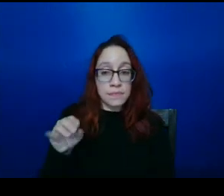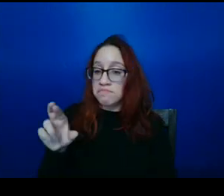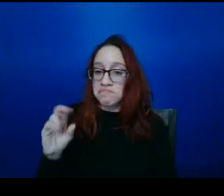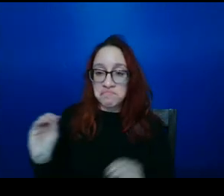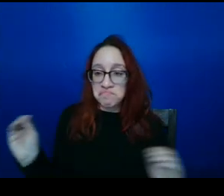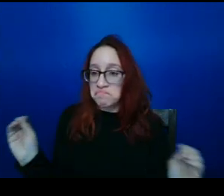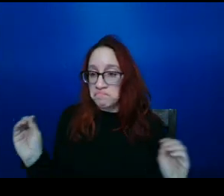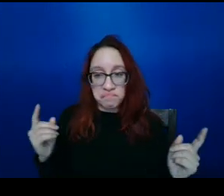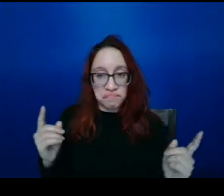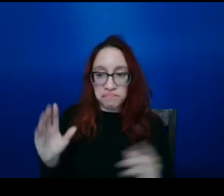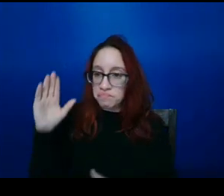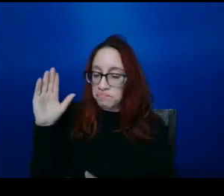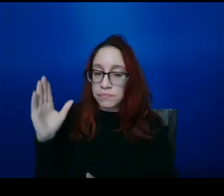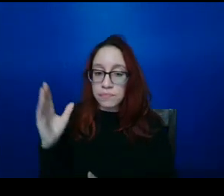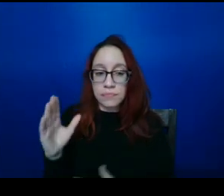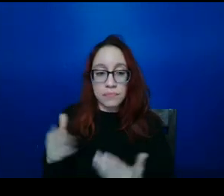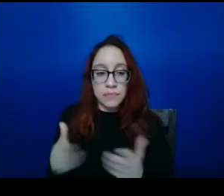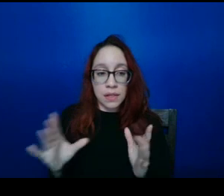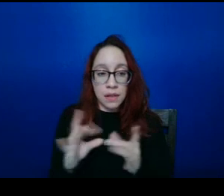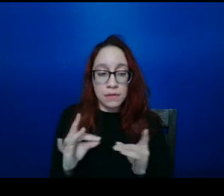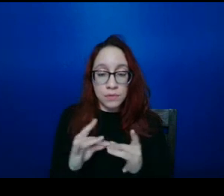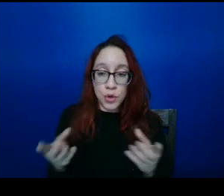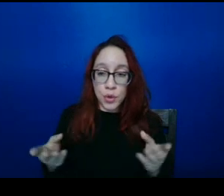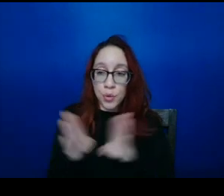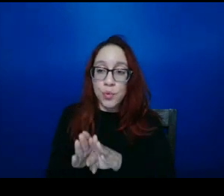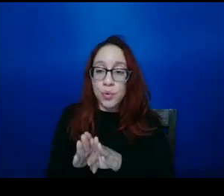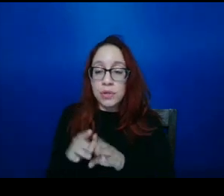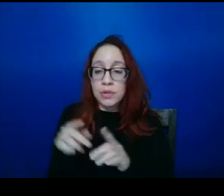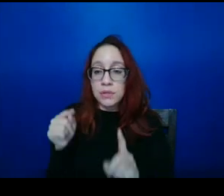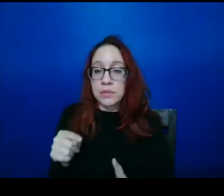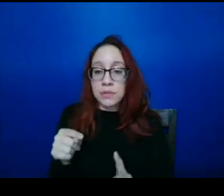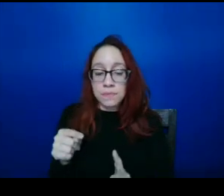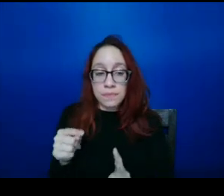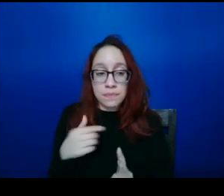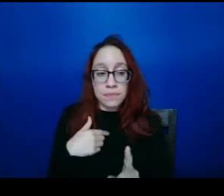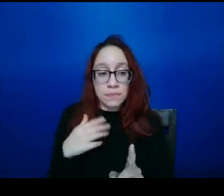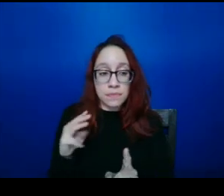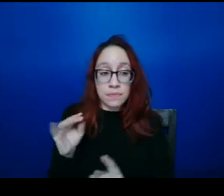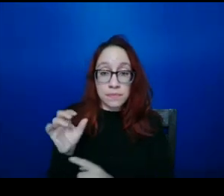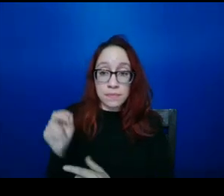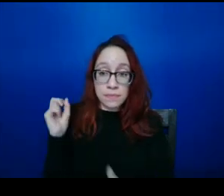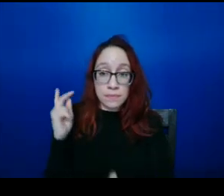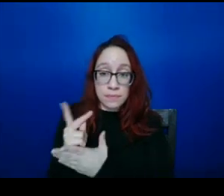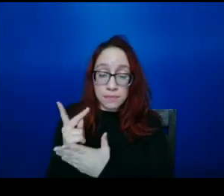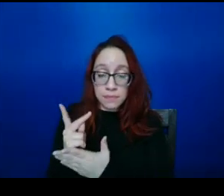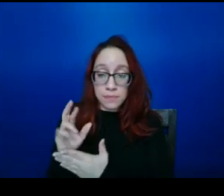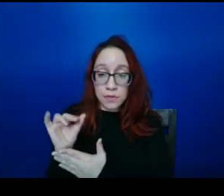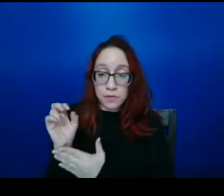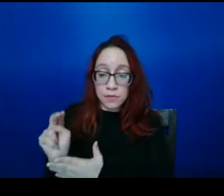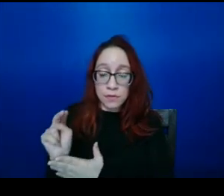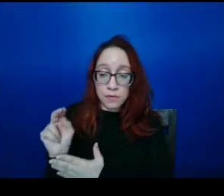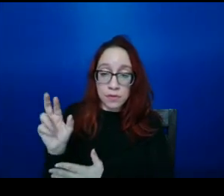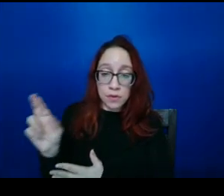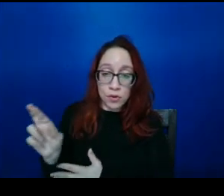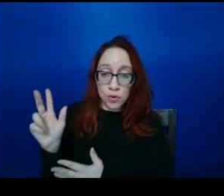raised. All right, public comments in general are now closed on this item. May I have a motion to approve resolution number